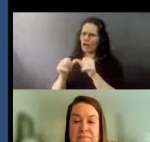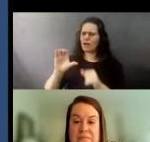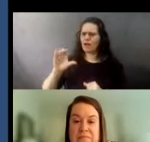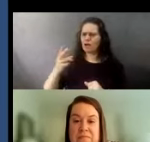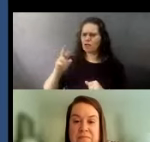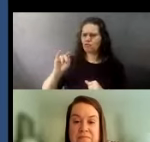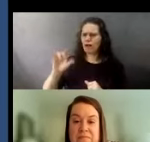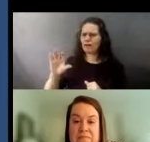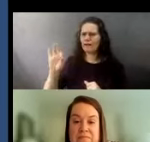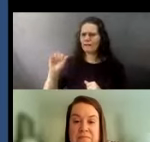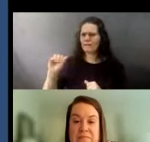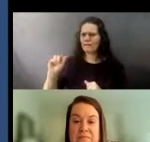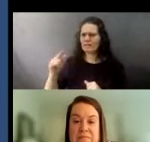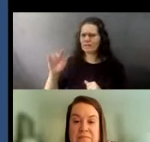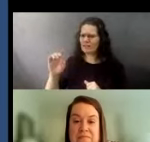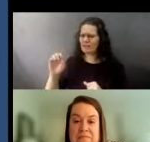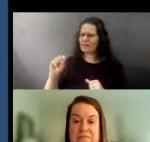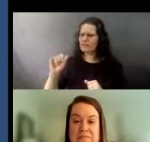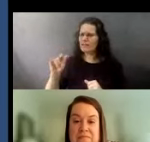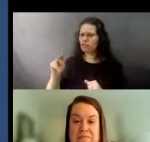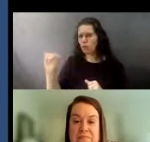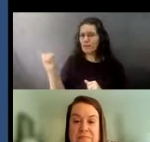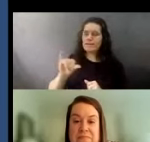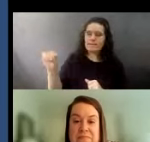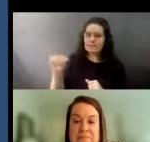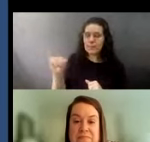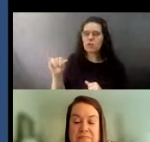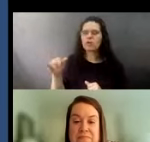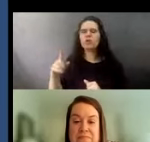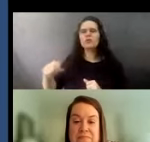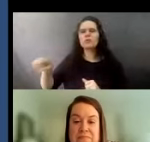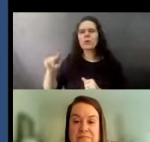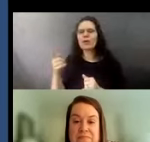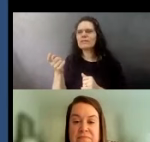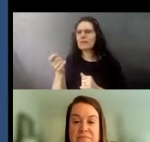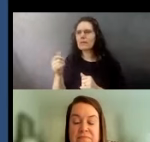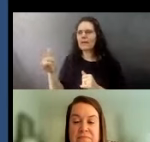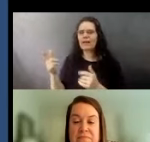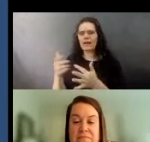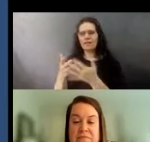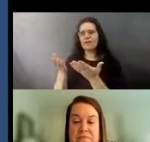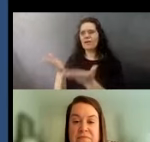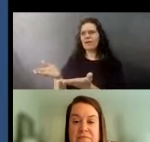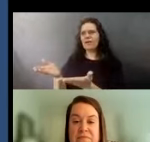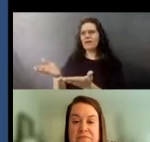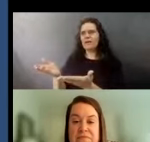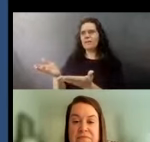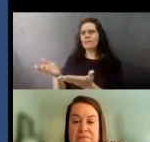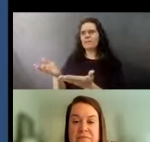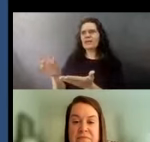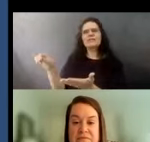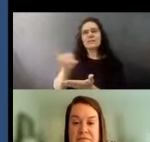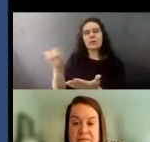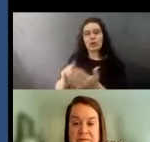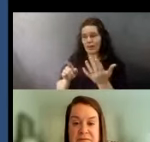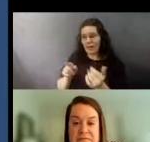disability rights and what have you. But I think it's sort of a convergence of those two things, saying this is real. The NIH is